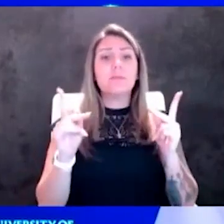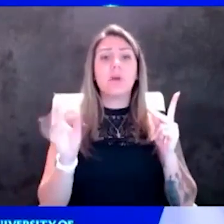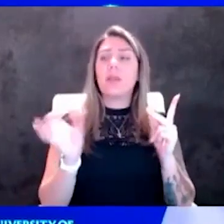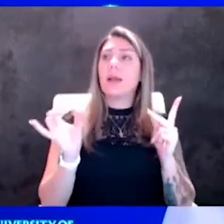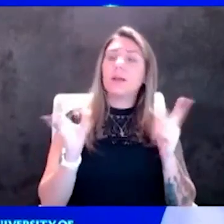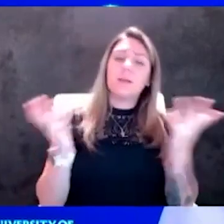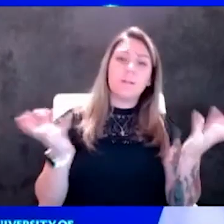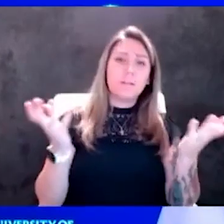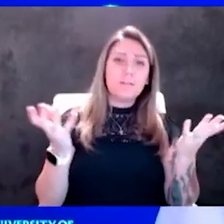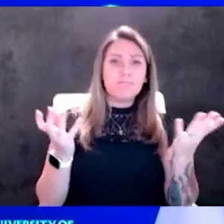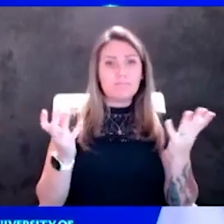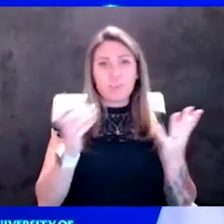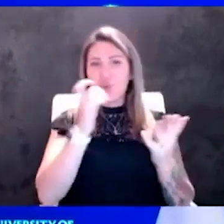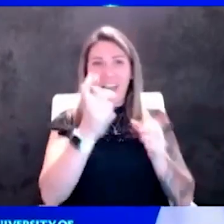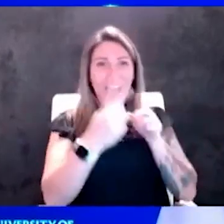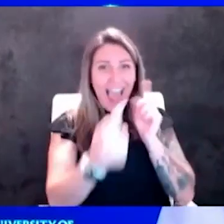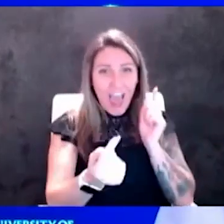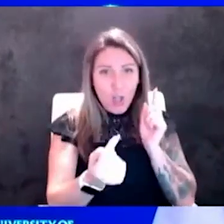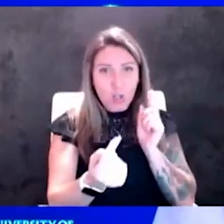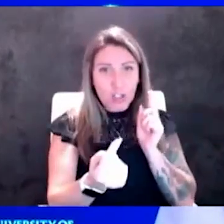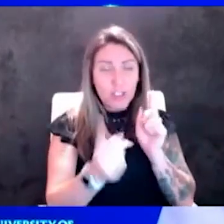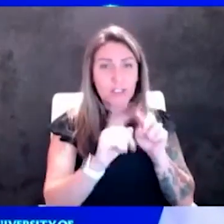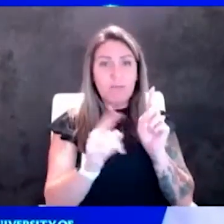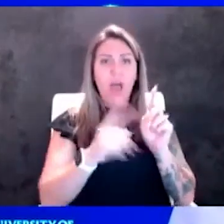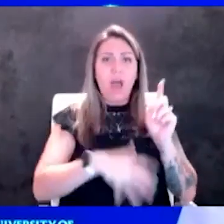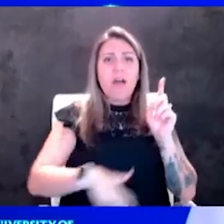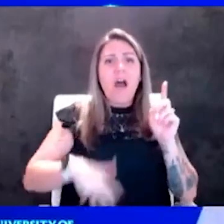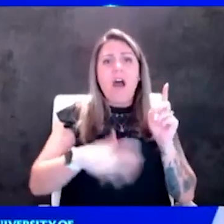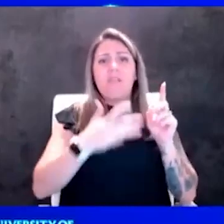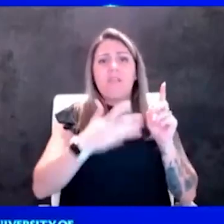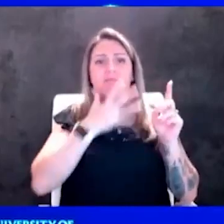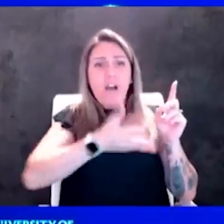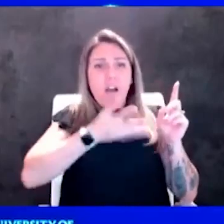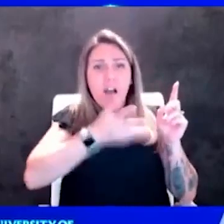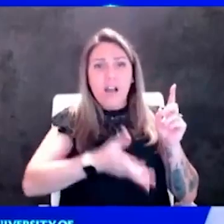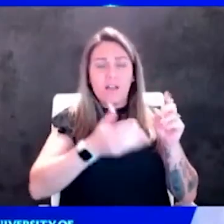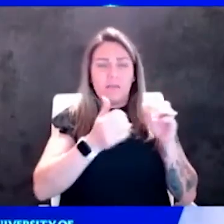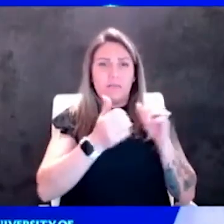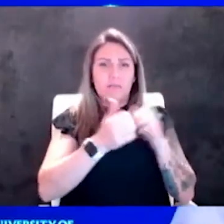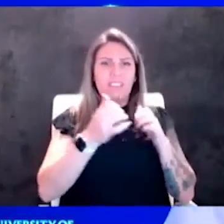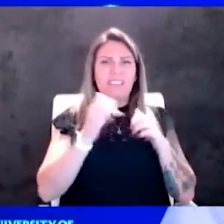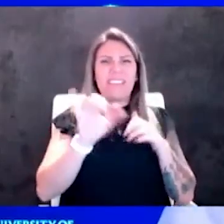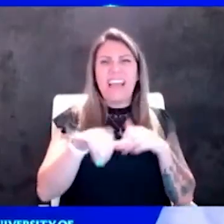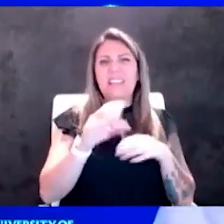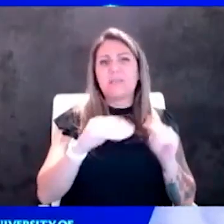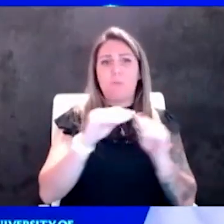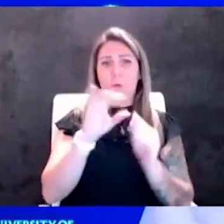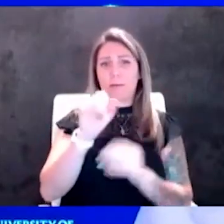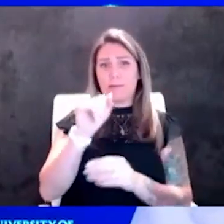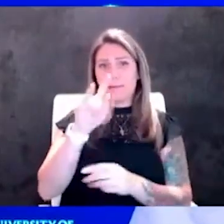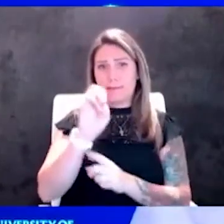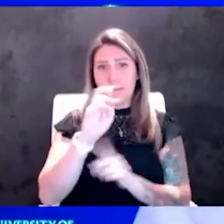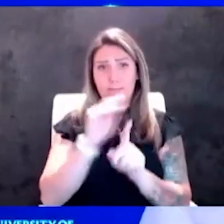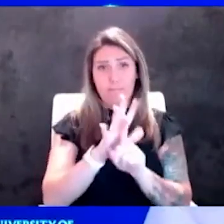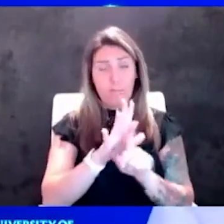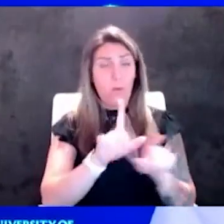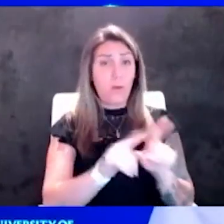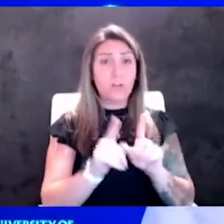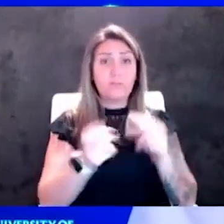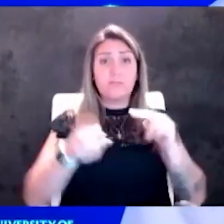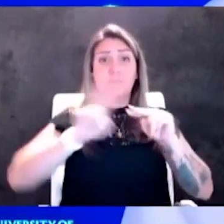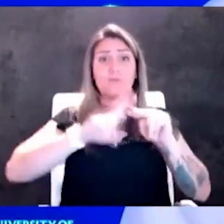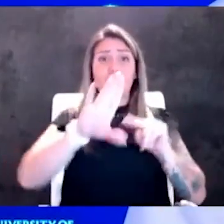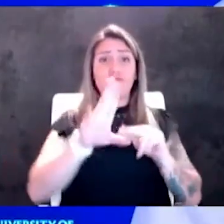are not allergies, people do have nausea, vomiting with antibiotics. These are more side effects. But we know that they can also increase your risk of things